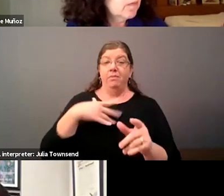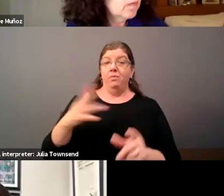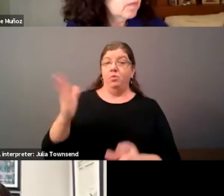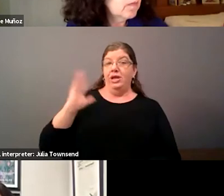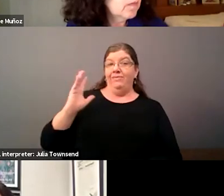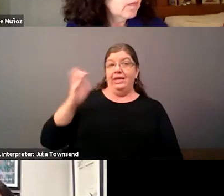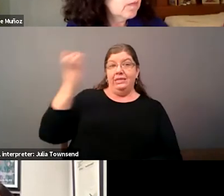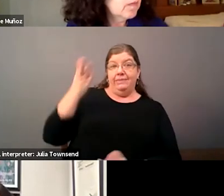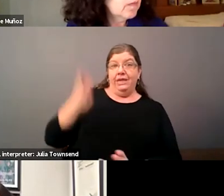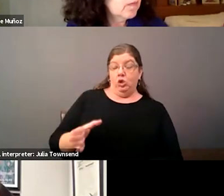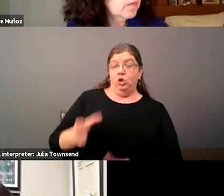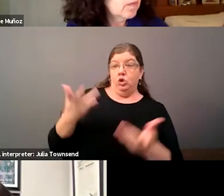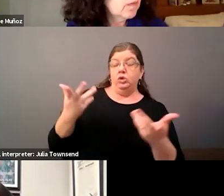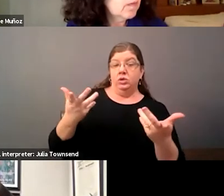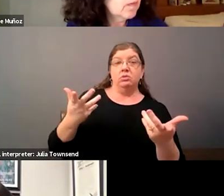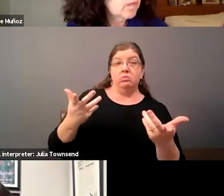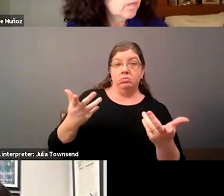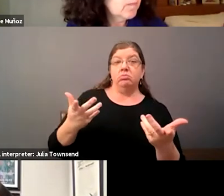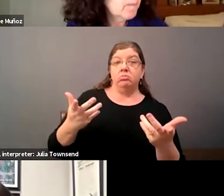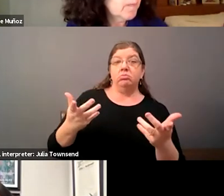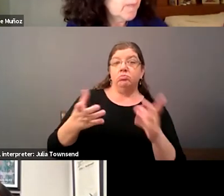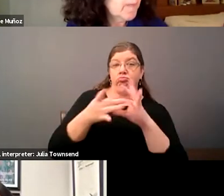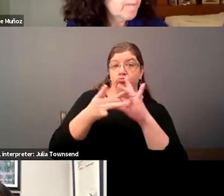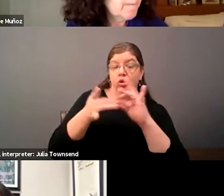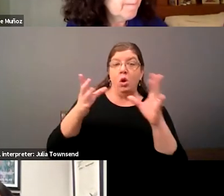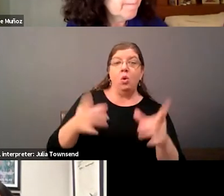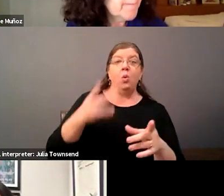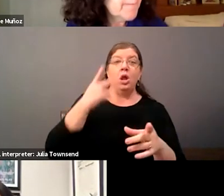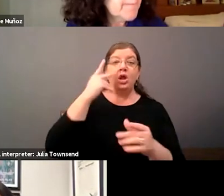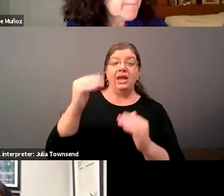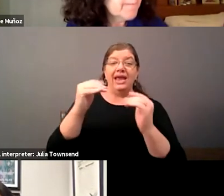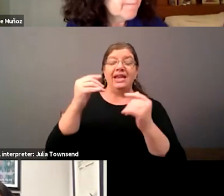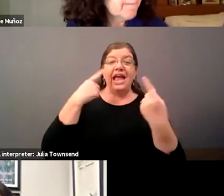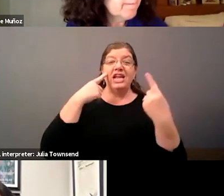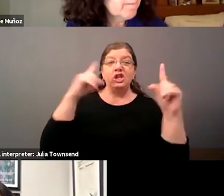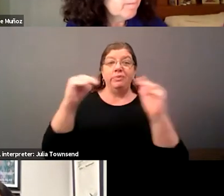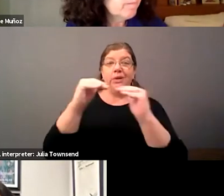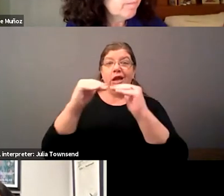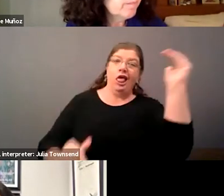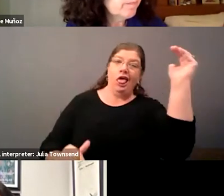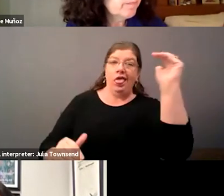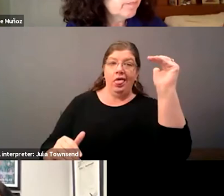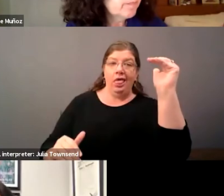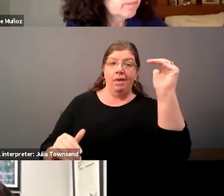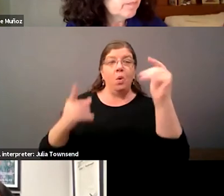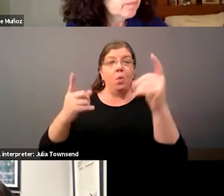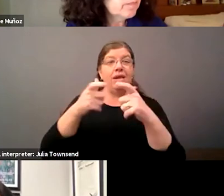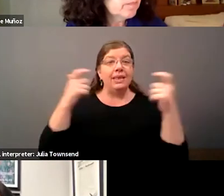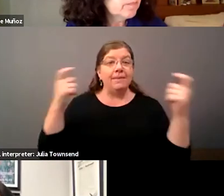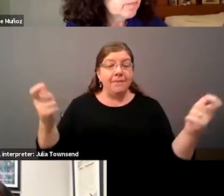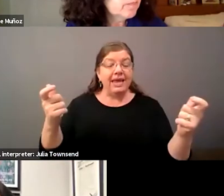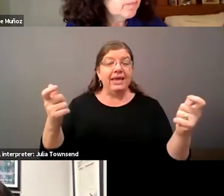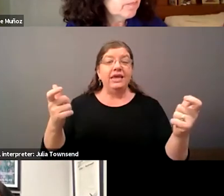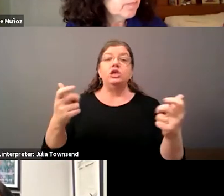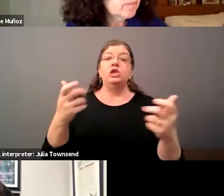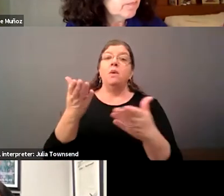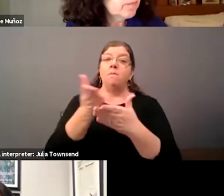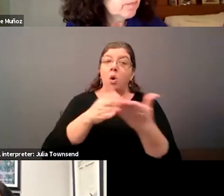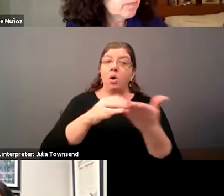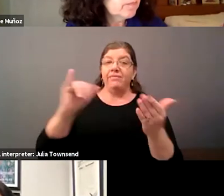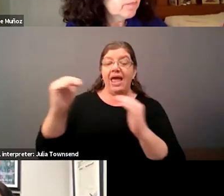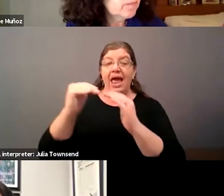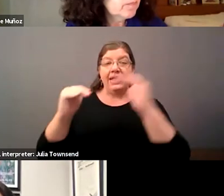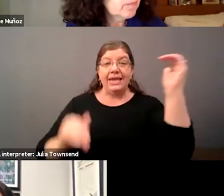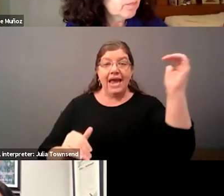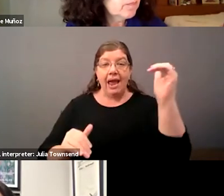speakers you know we all look at the achievement gap but one of the biggest sources of that gap is the one in